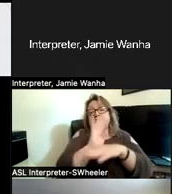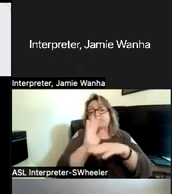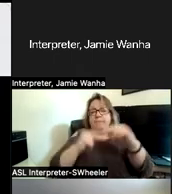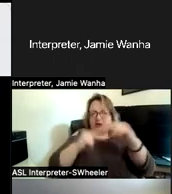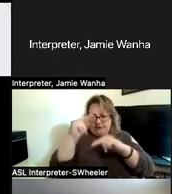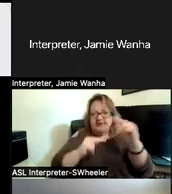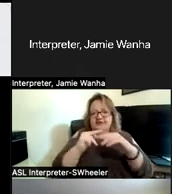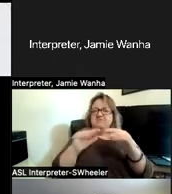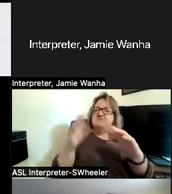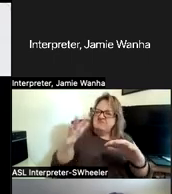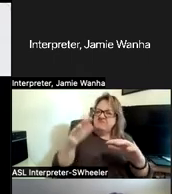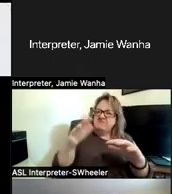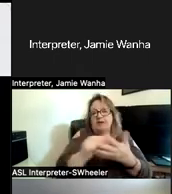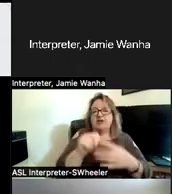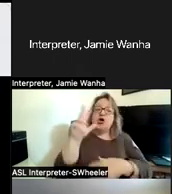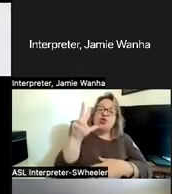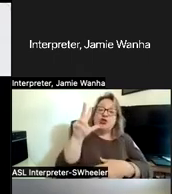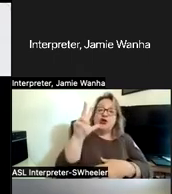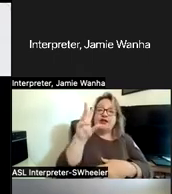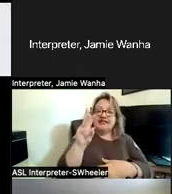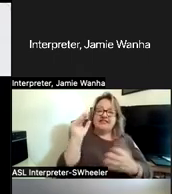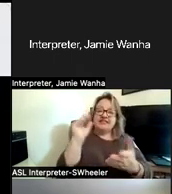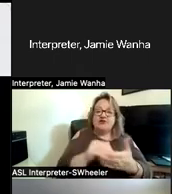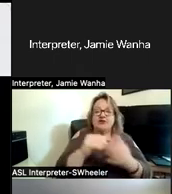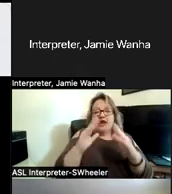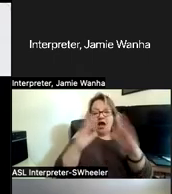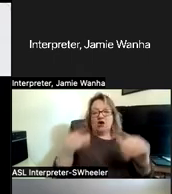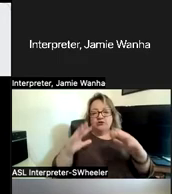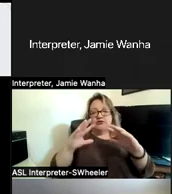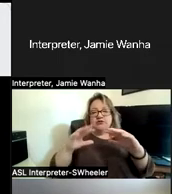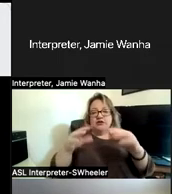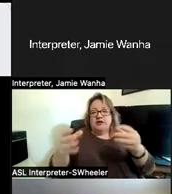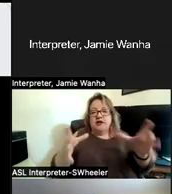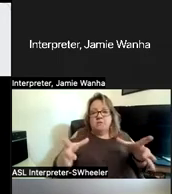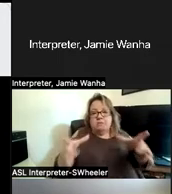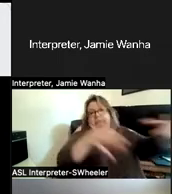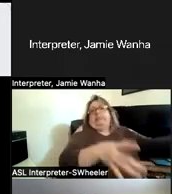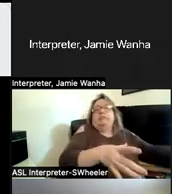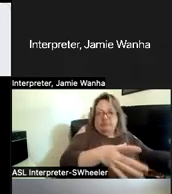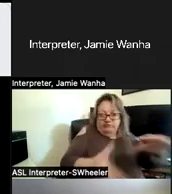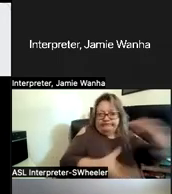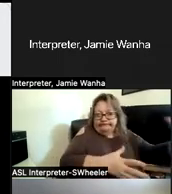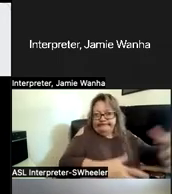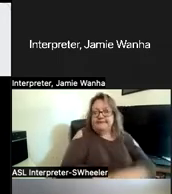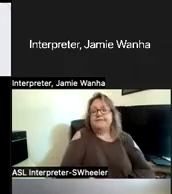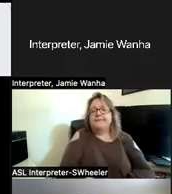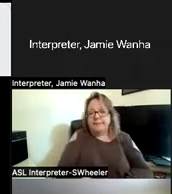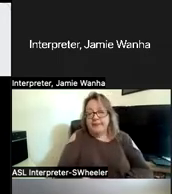complete damage, and about 36,000 households displaced by the event.